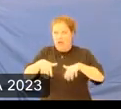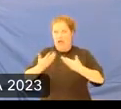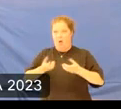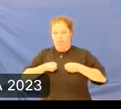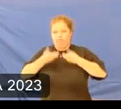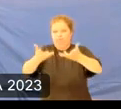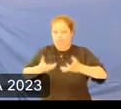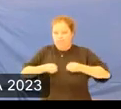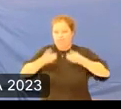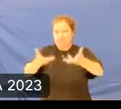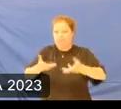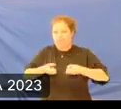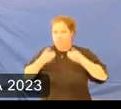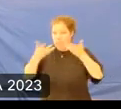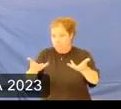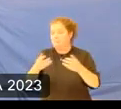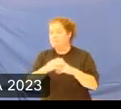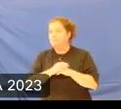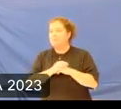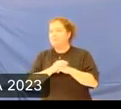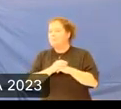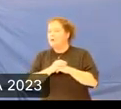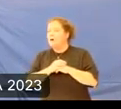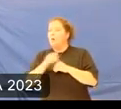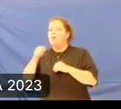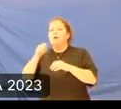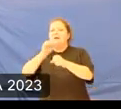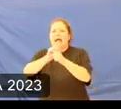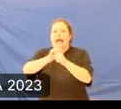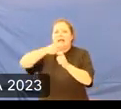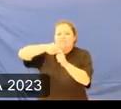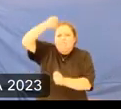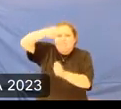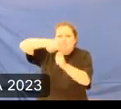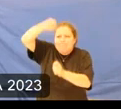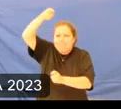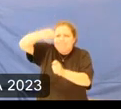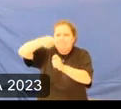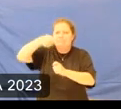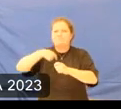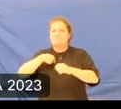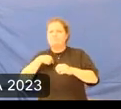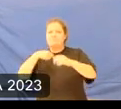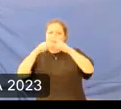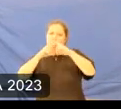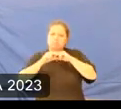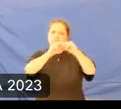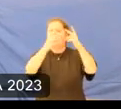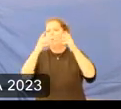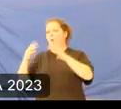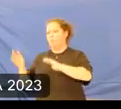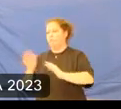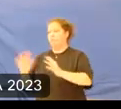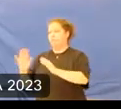information, but it allows us to estimate sort of data transmission rate. I estimated, based on the